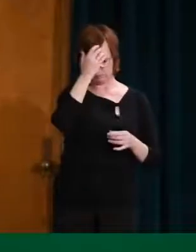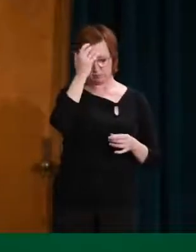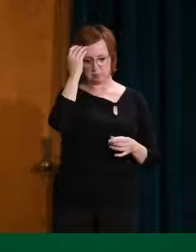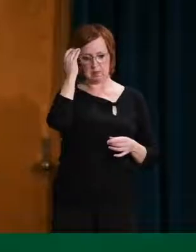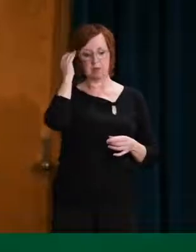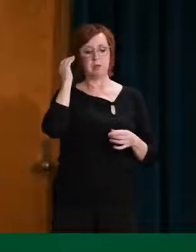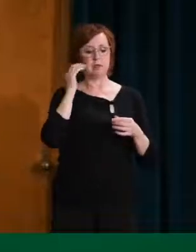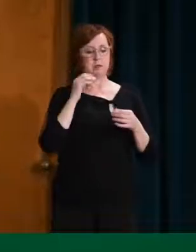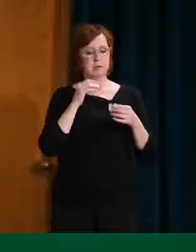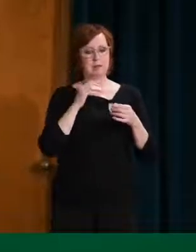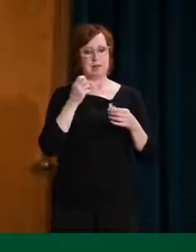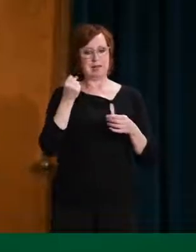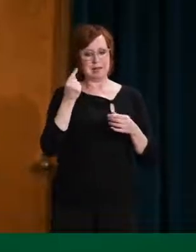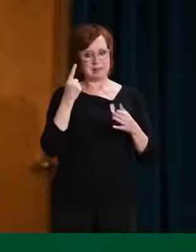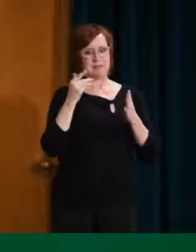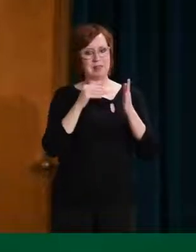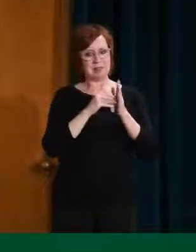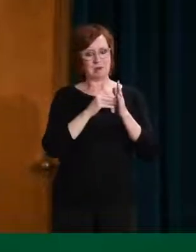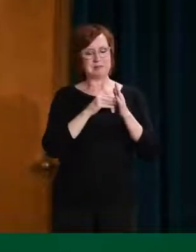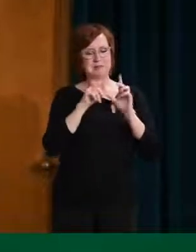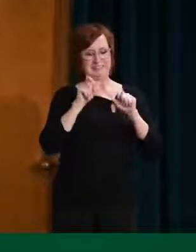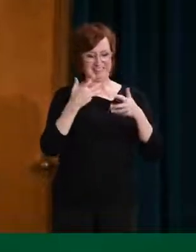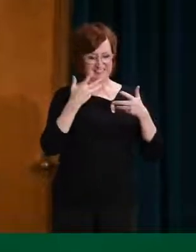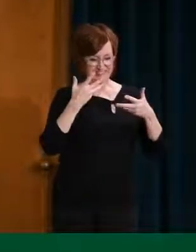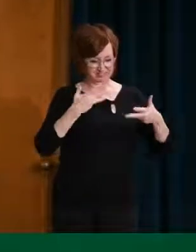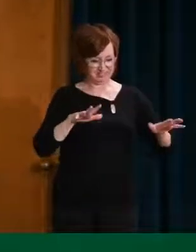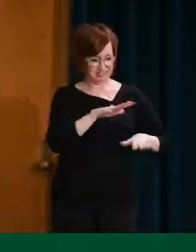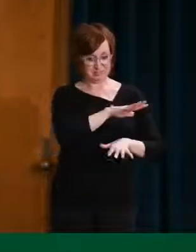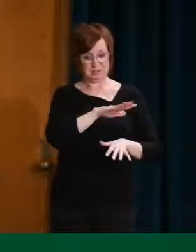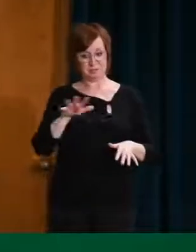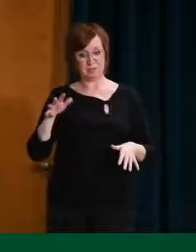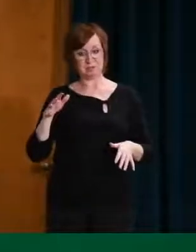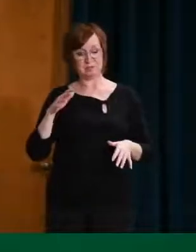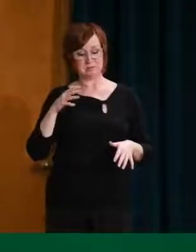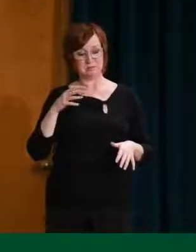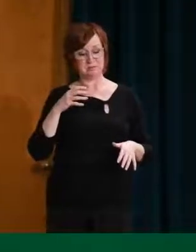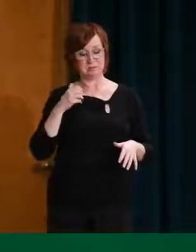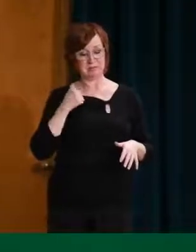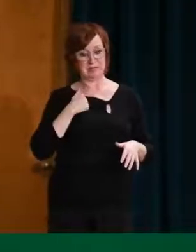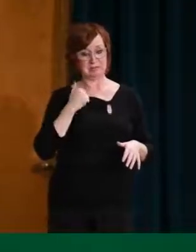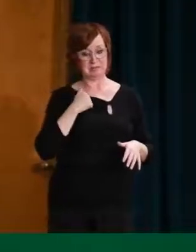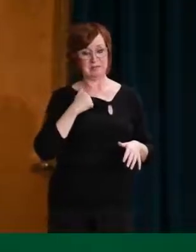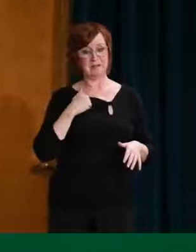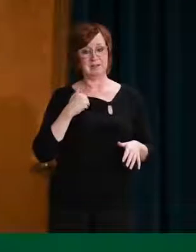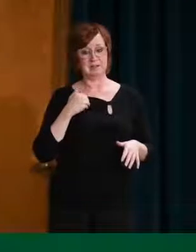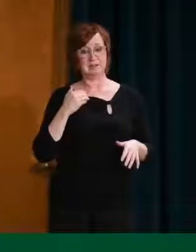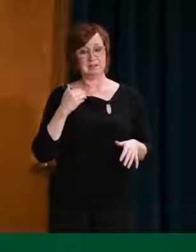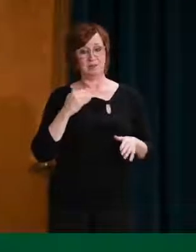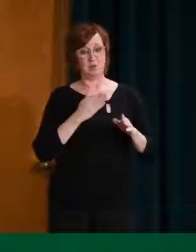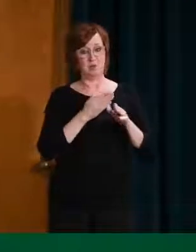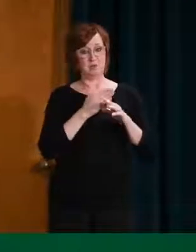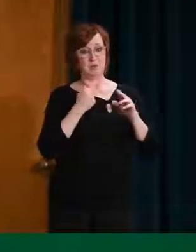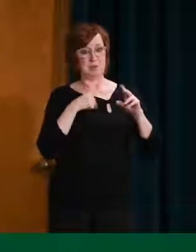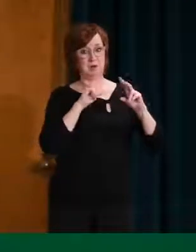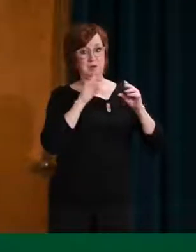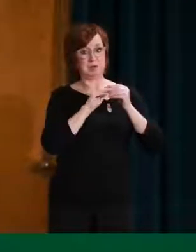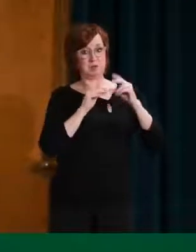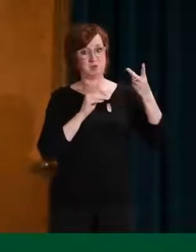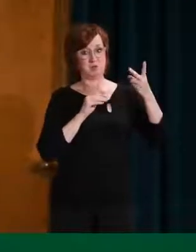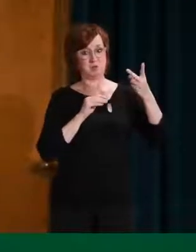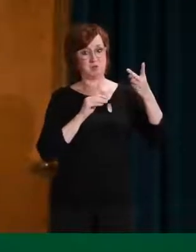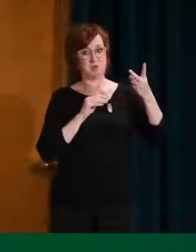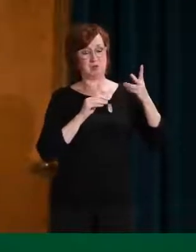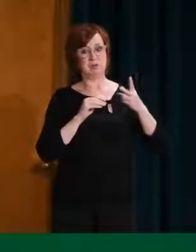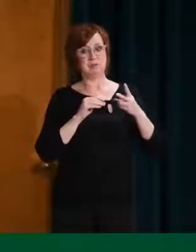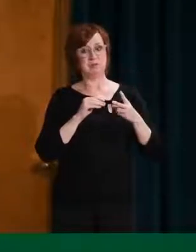second highest per capita number in the nation. Almost 40 testing sites across the province. So our access to tests